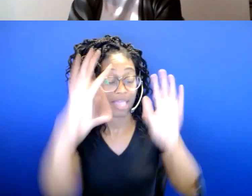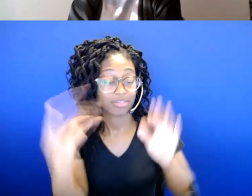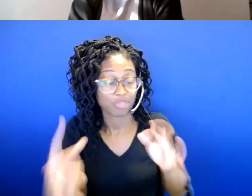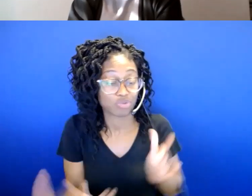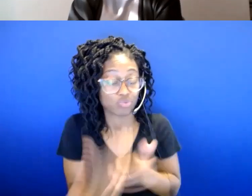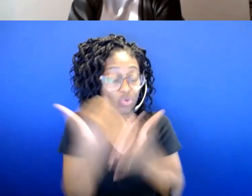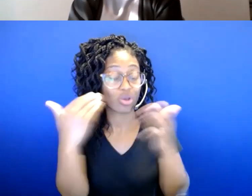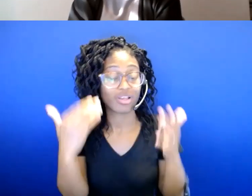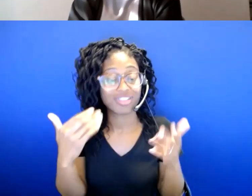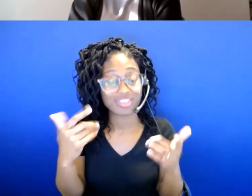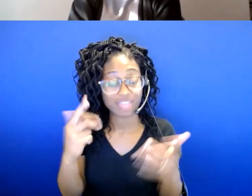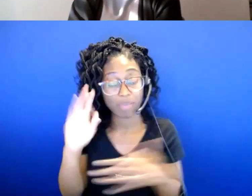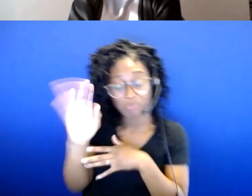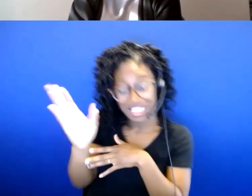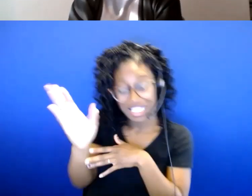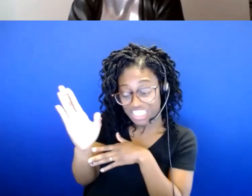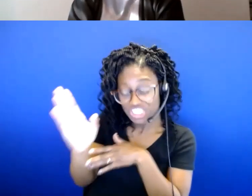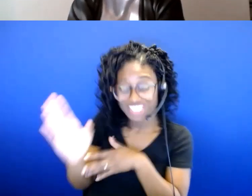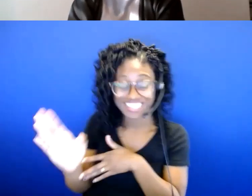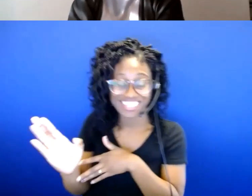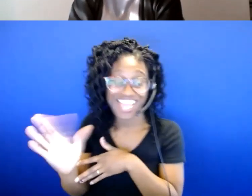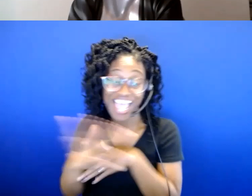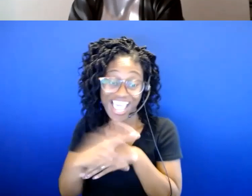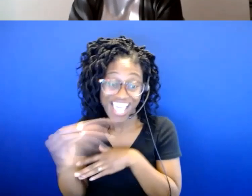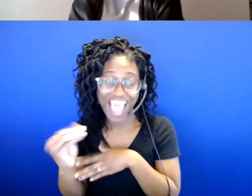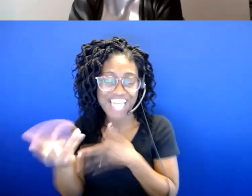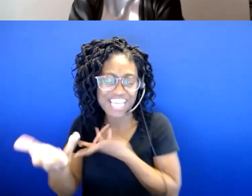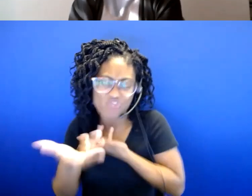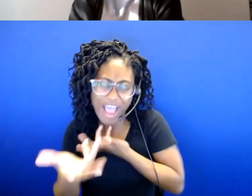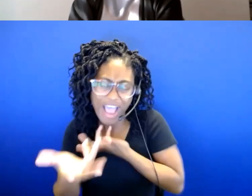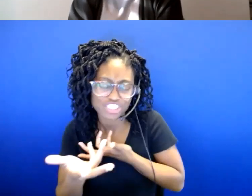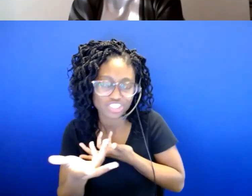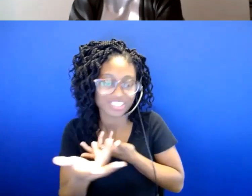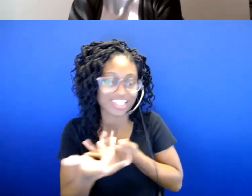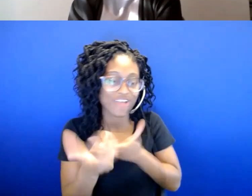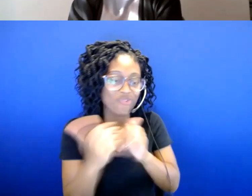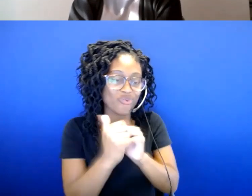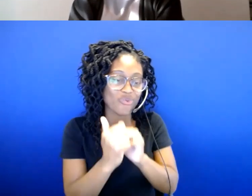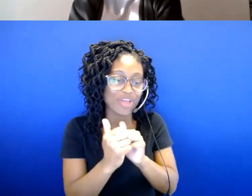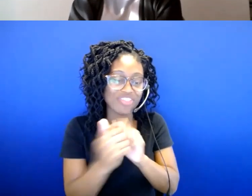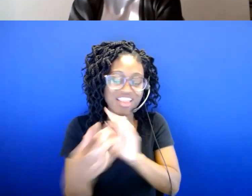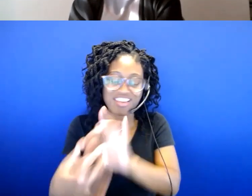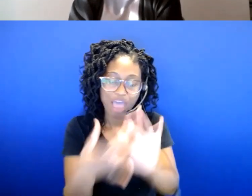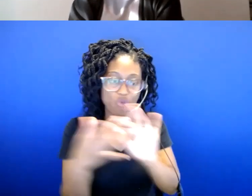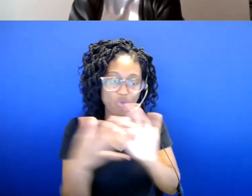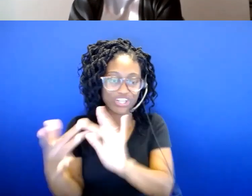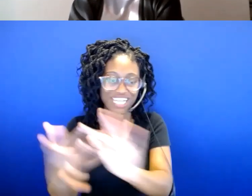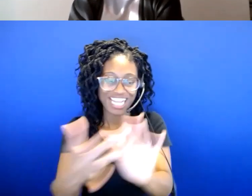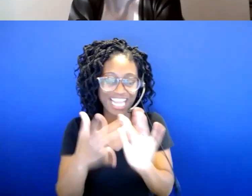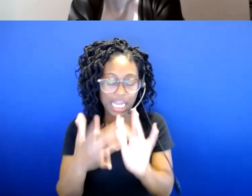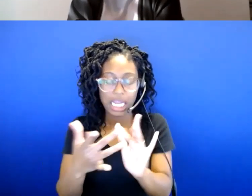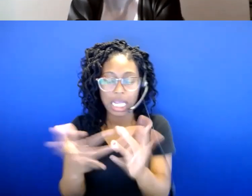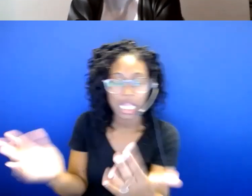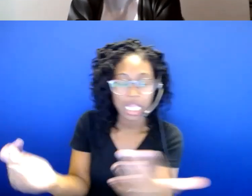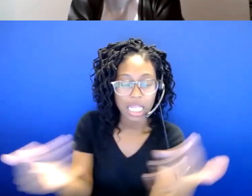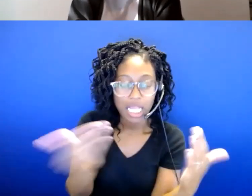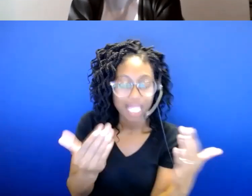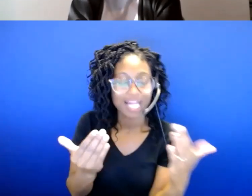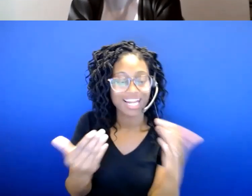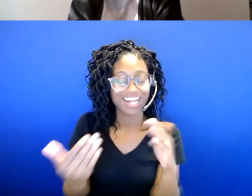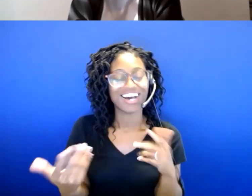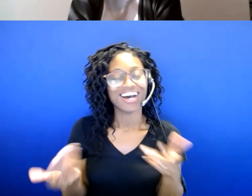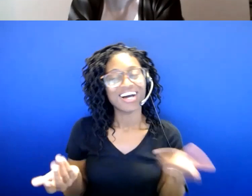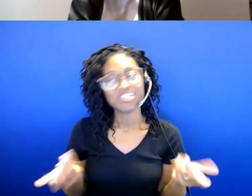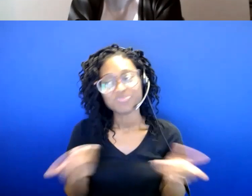both presentation space and interactive networking space that we